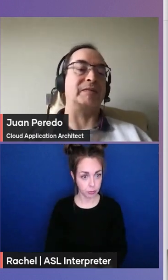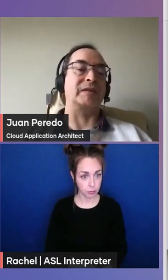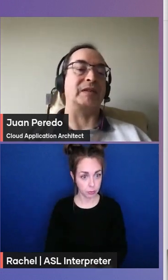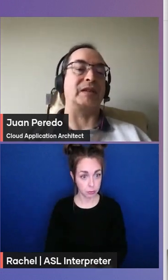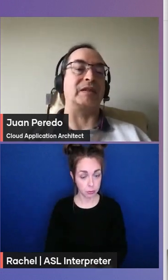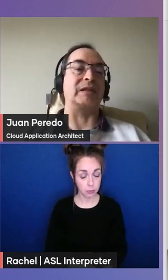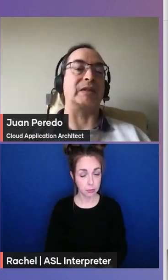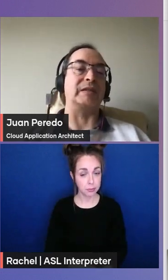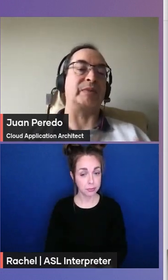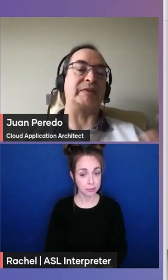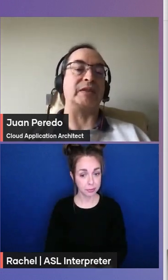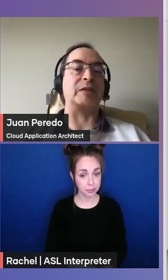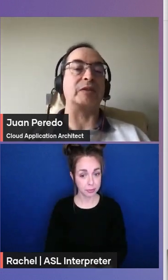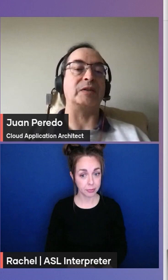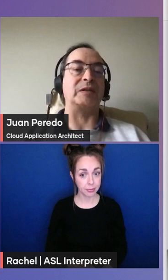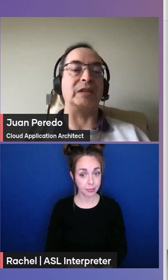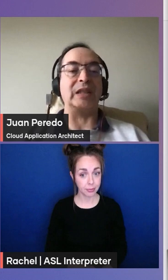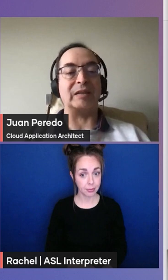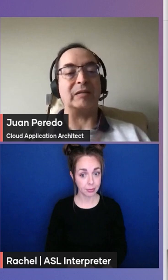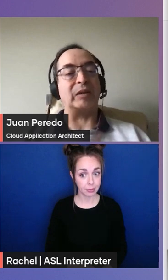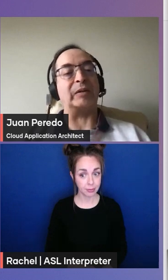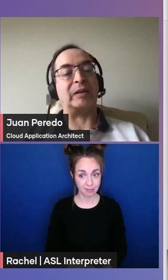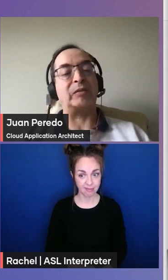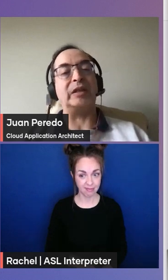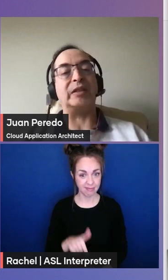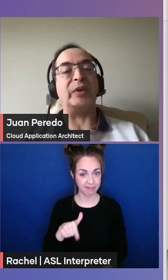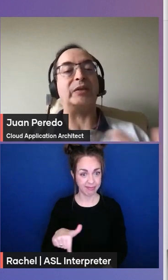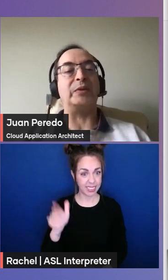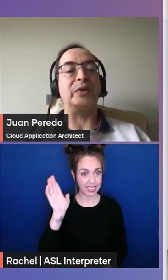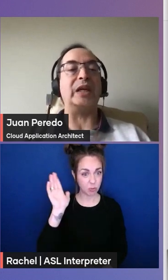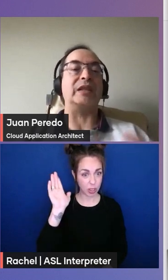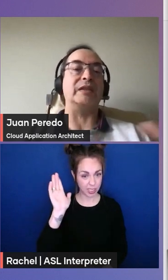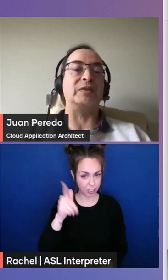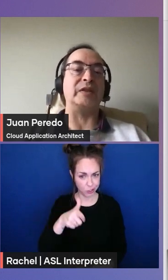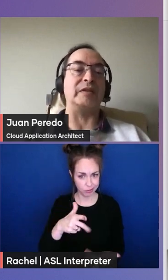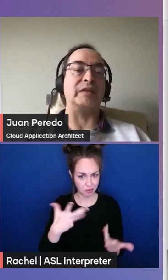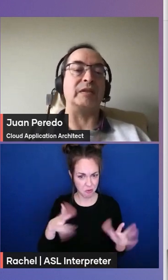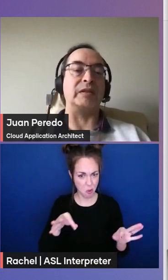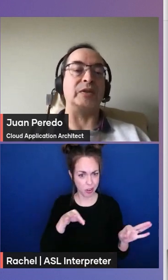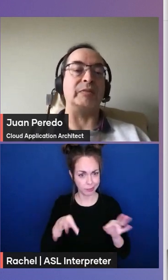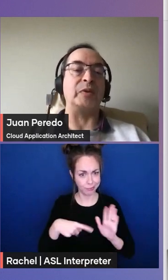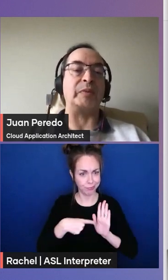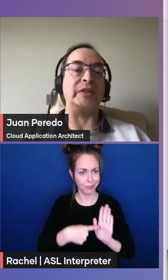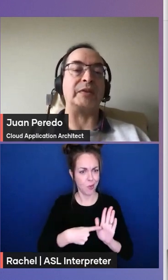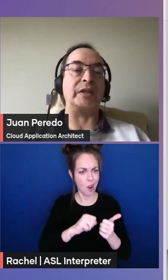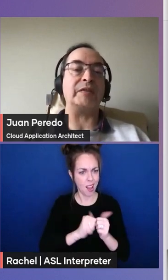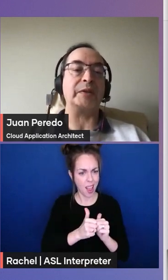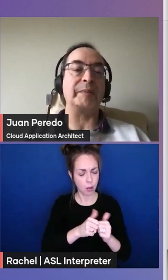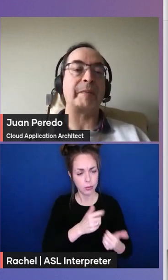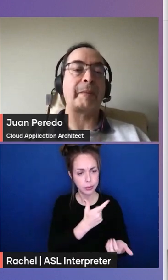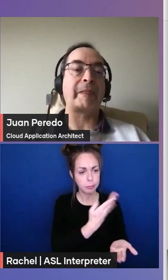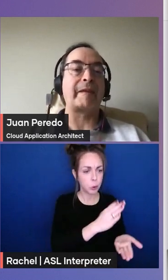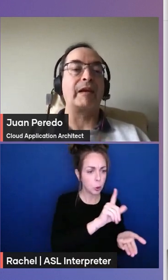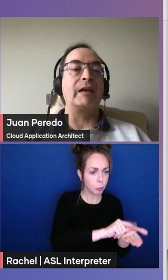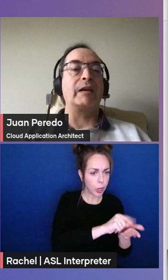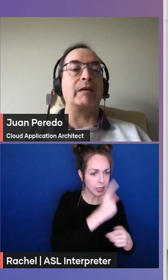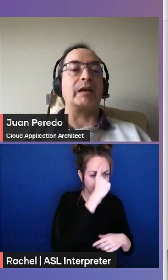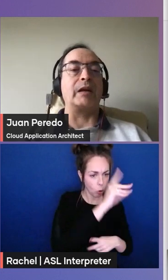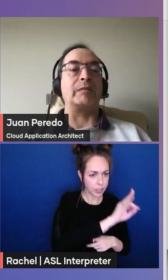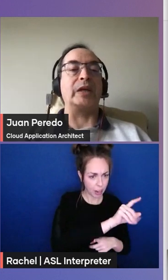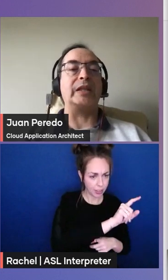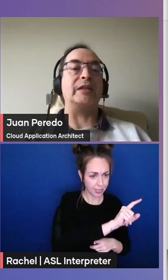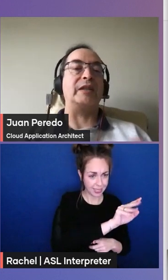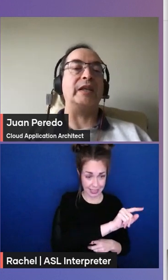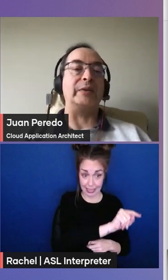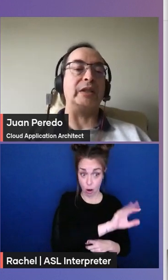after our previous discussion, you'll see that, well, easy way to do that is using blueprints for Terraform.